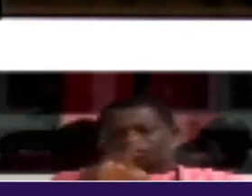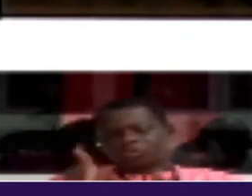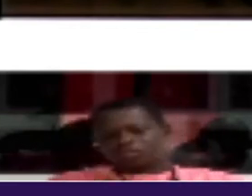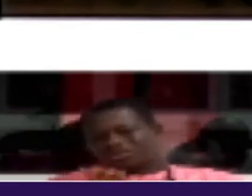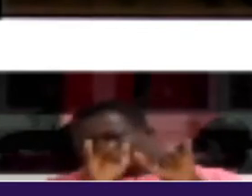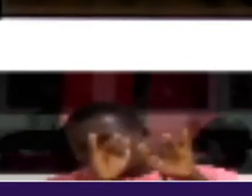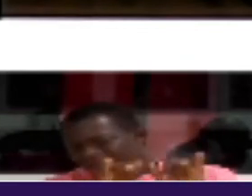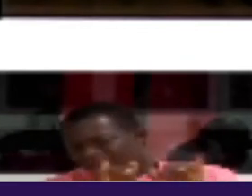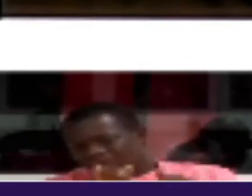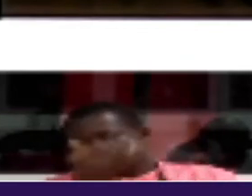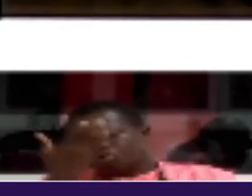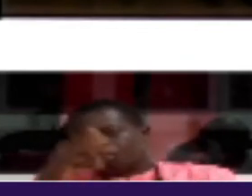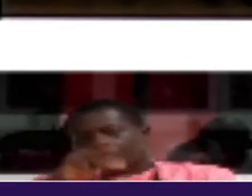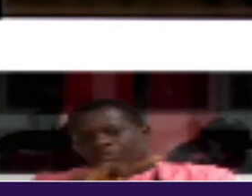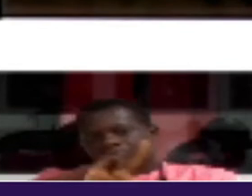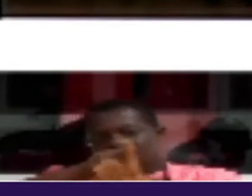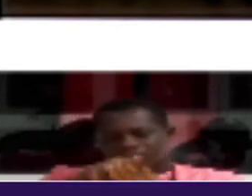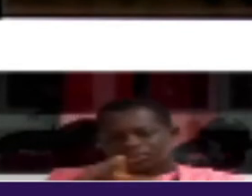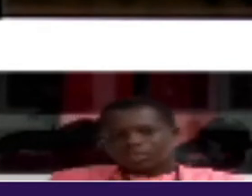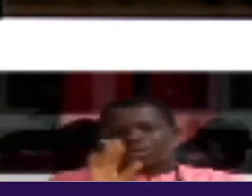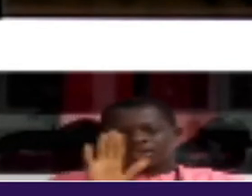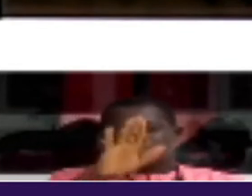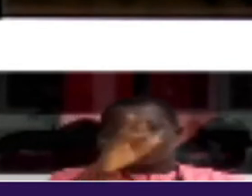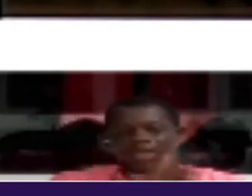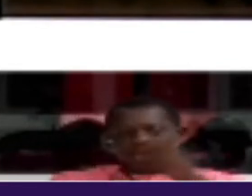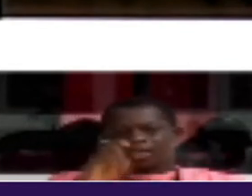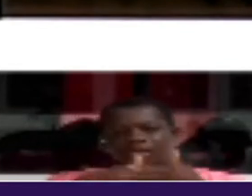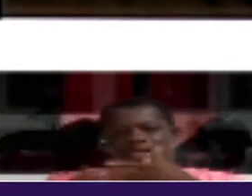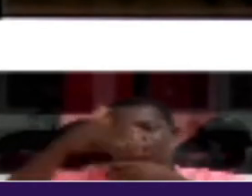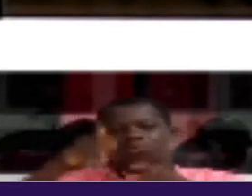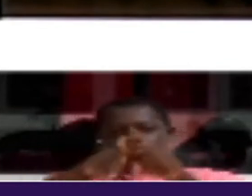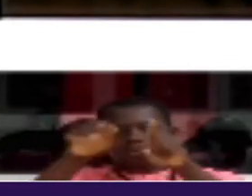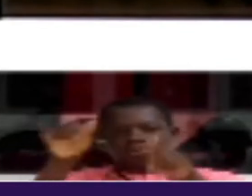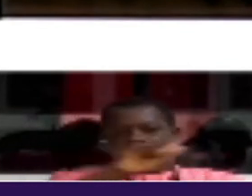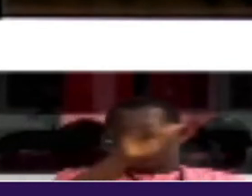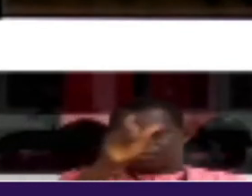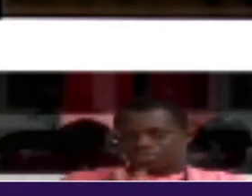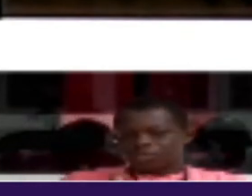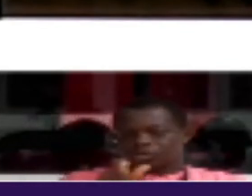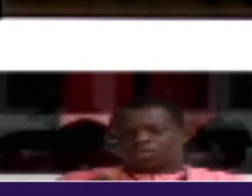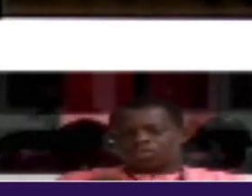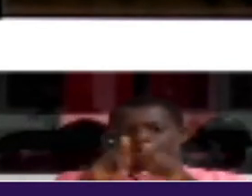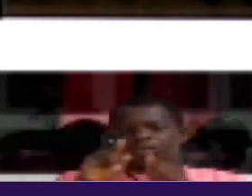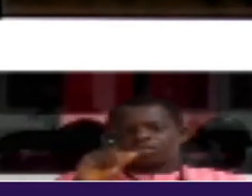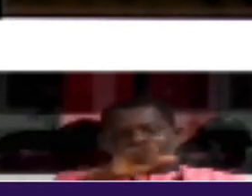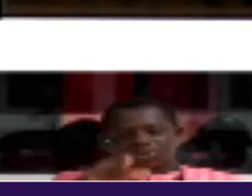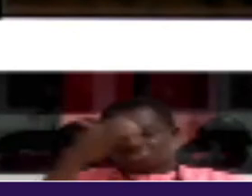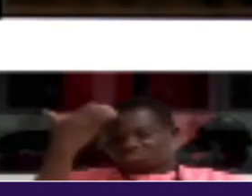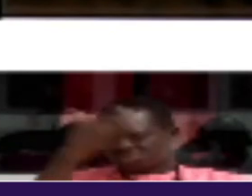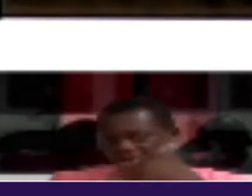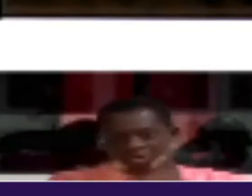he was there for some minutes also. Then later he come out with somebody that he was coming with, the person that I never